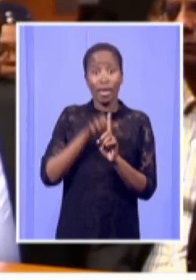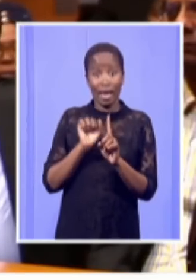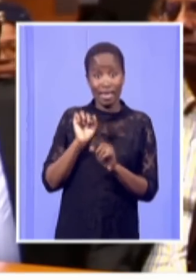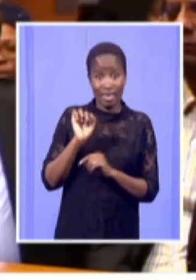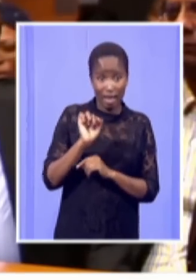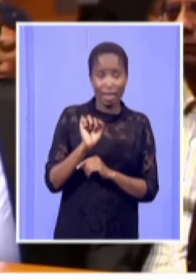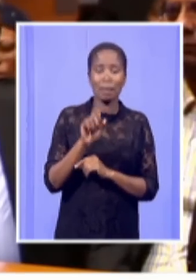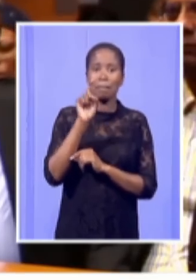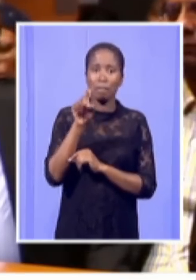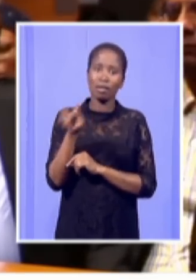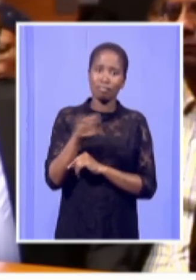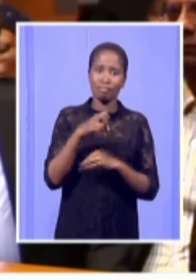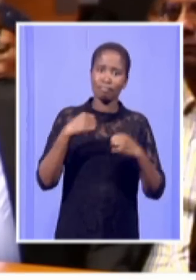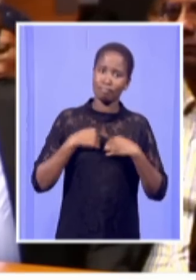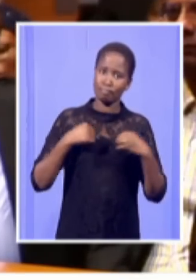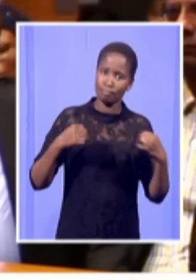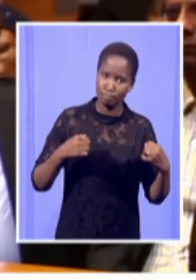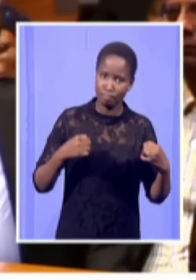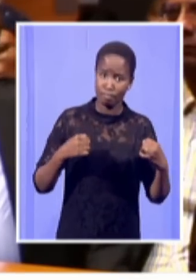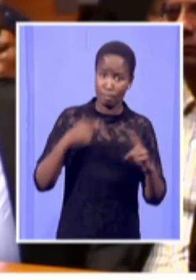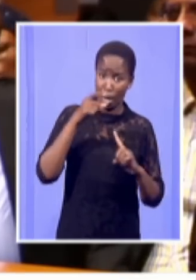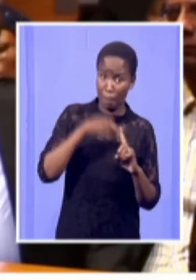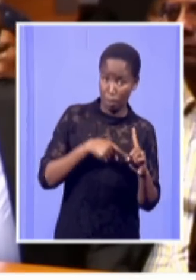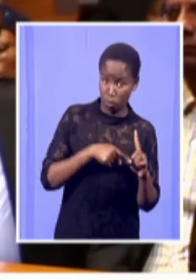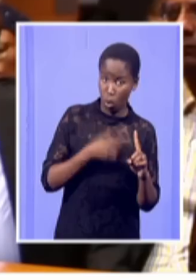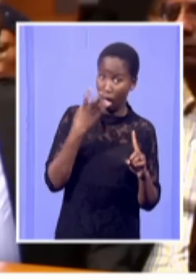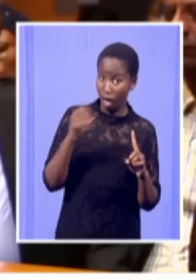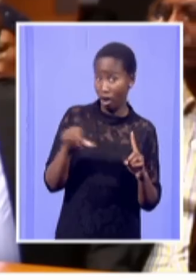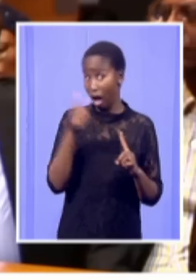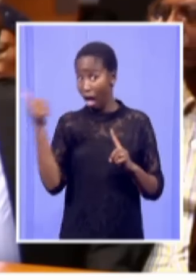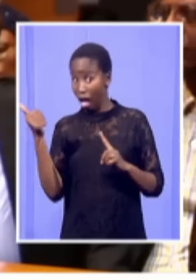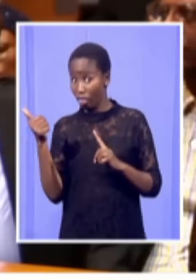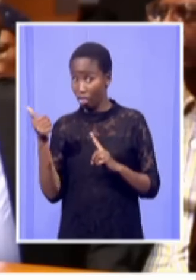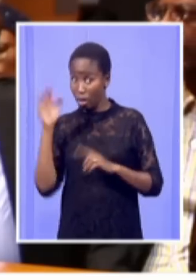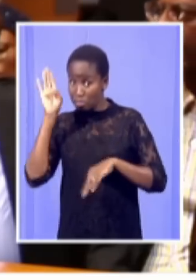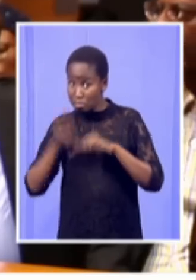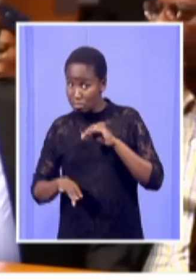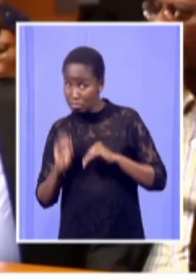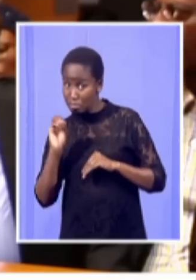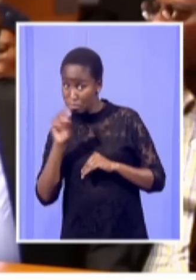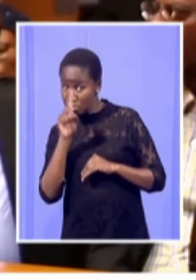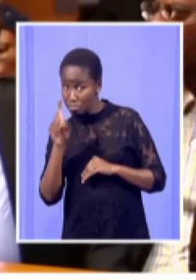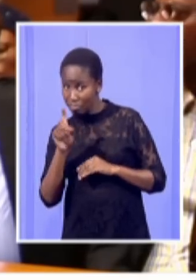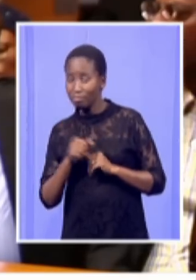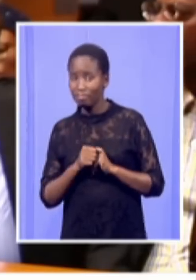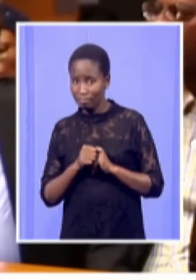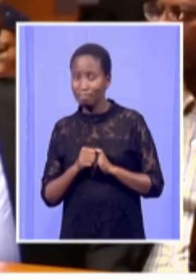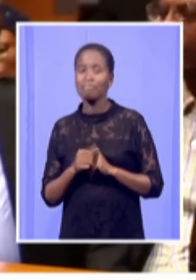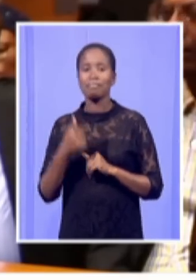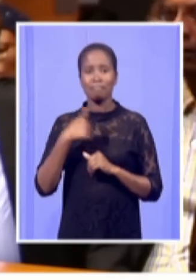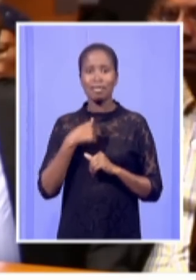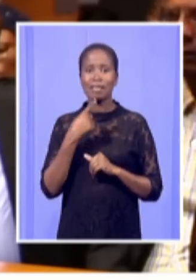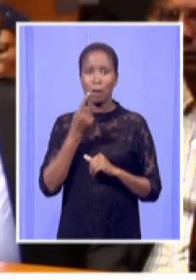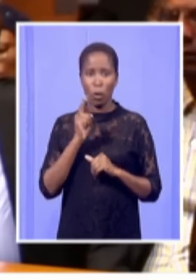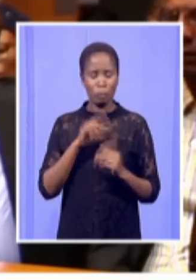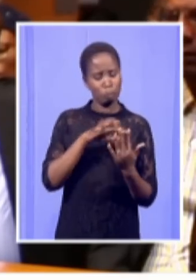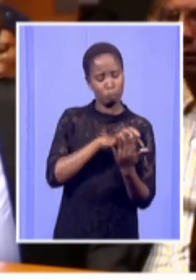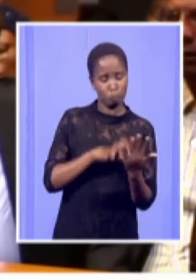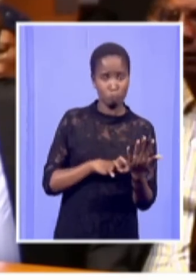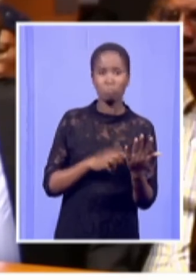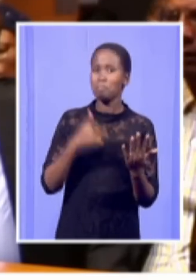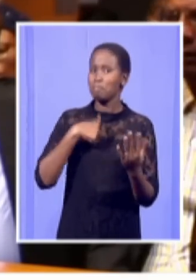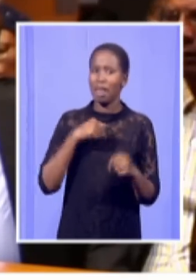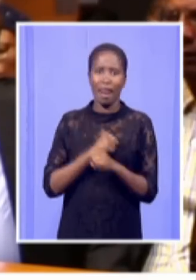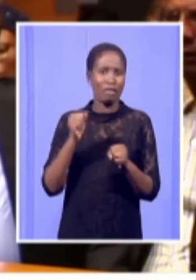compelled to disclose whether the accused person has pending cases or previous convictions. In this regard, I submit as follows. I have never